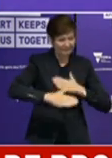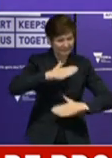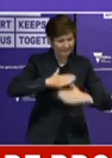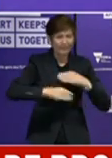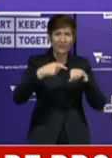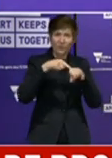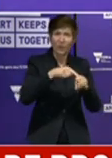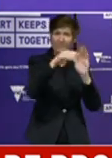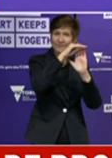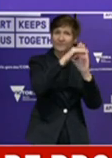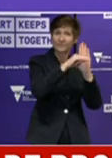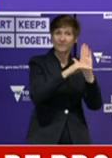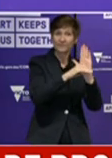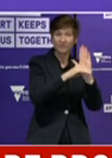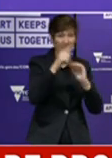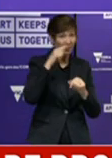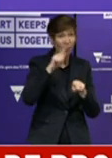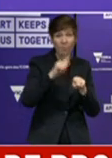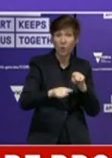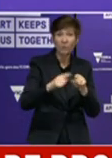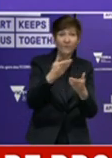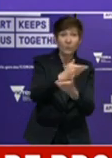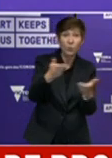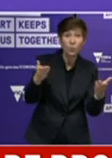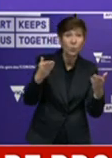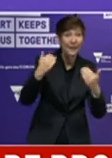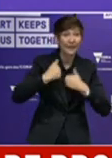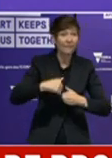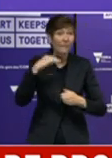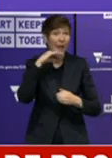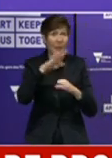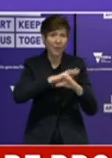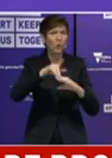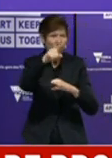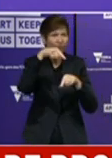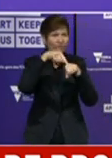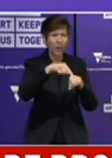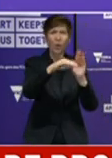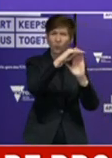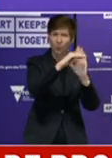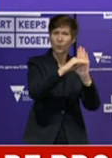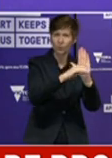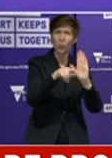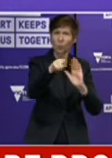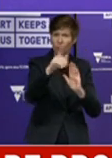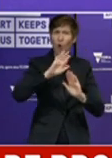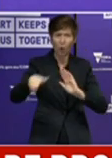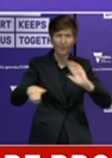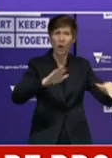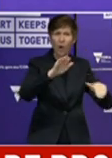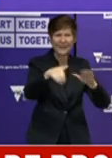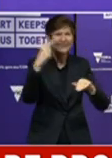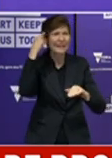the overwhelming majority of people in metropolitan Melbourne that are doing that. And that's why we see these numbers continue to fall, and on any